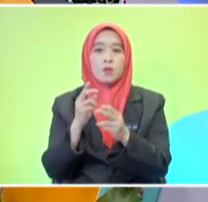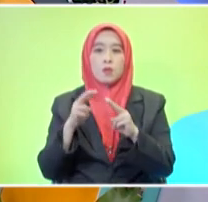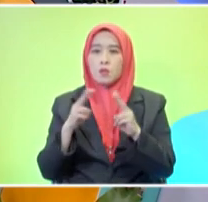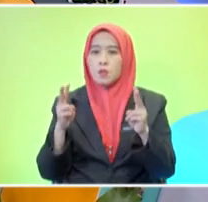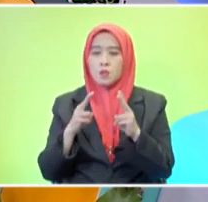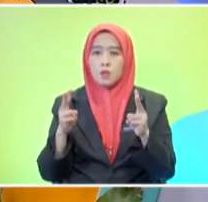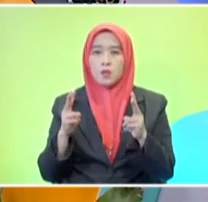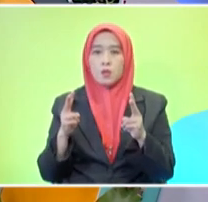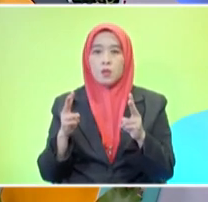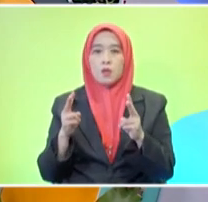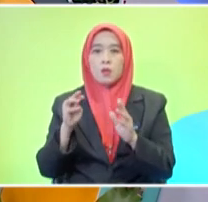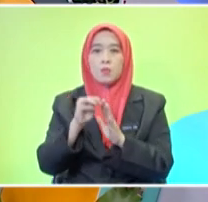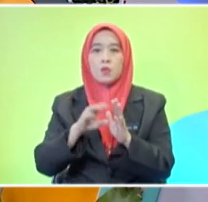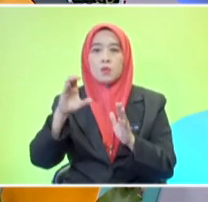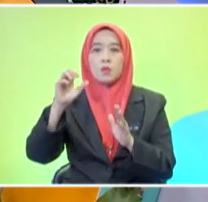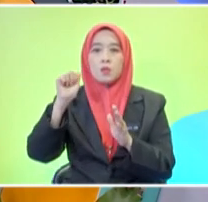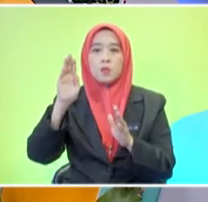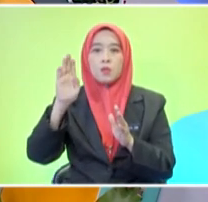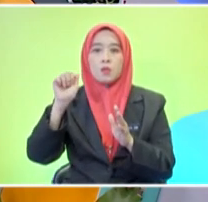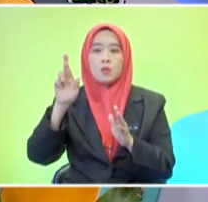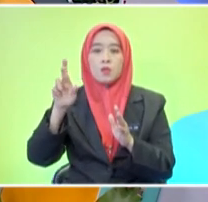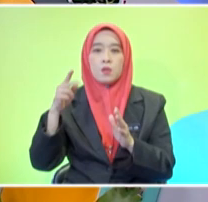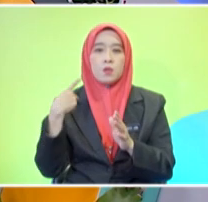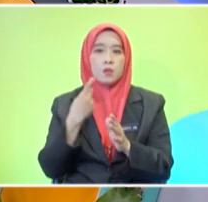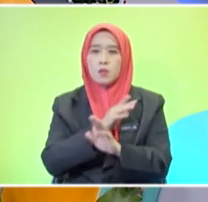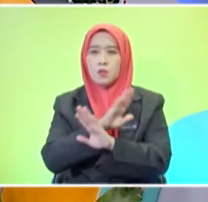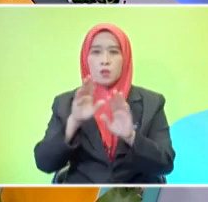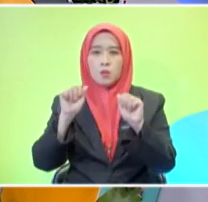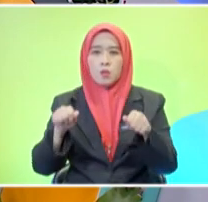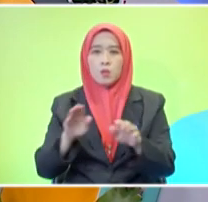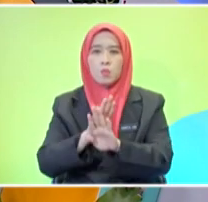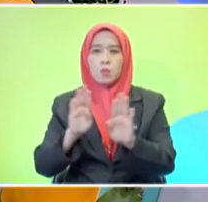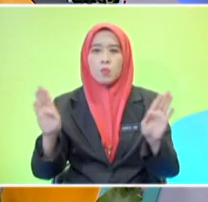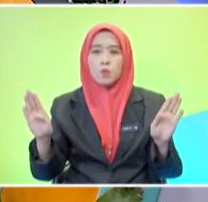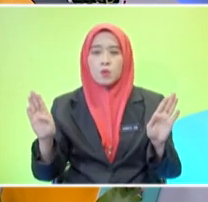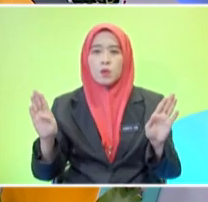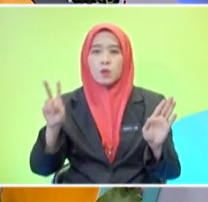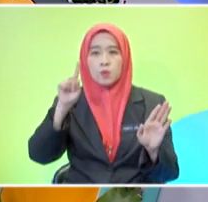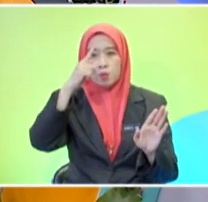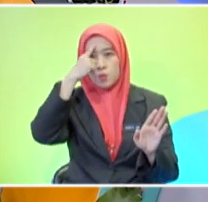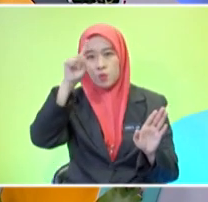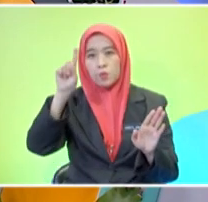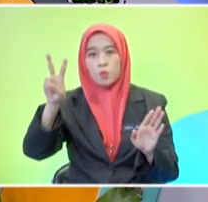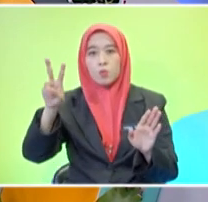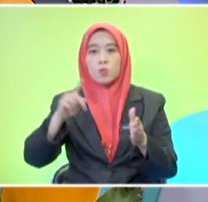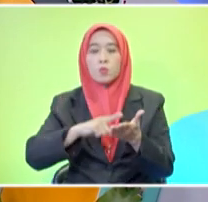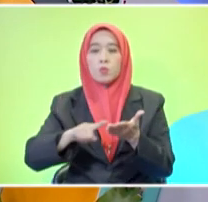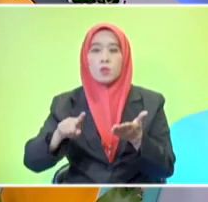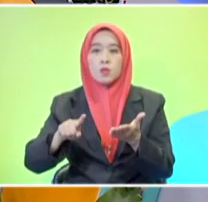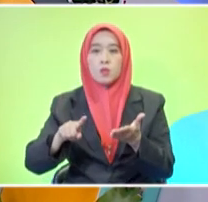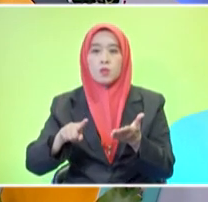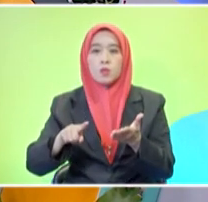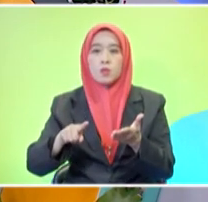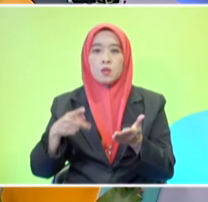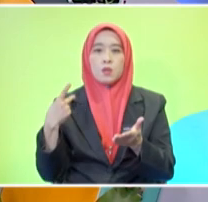cannot lift up the box, actually. Mm. So when we start this experiment, so what we're going to do, we're going to use this syringe. So we